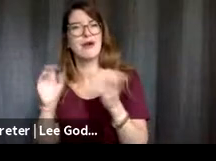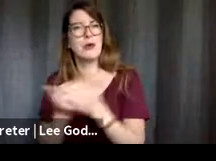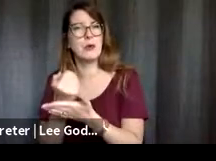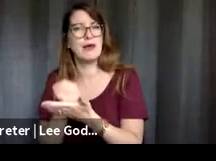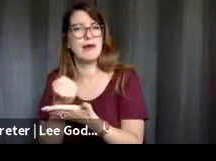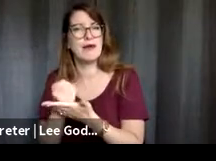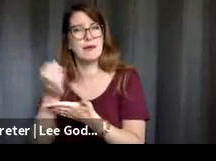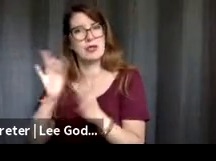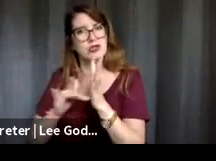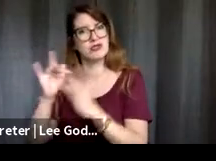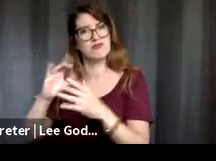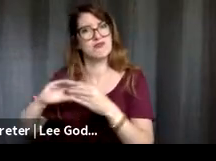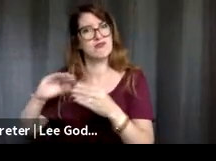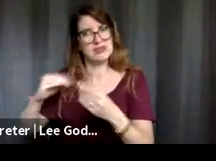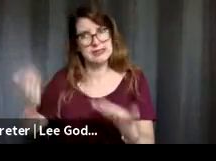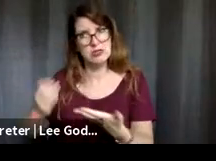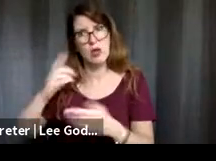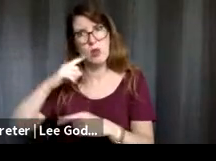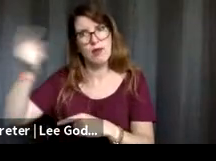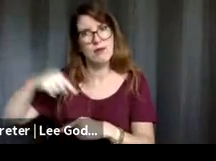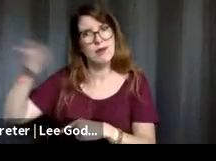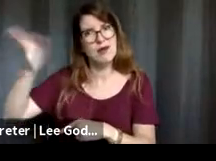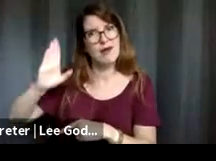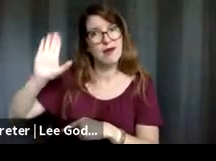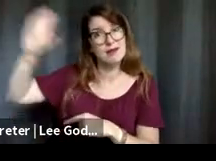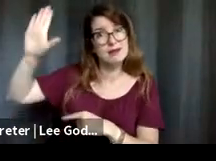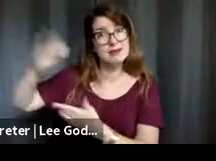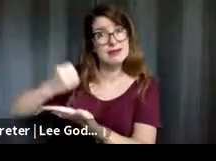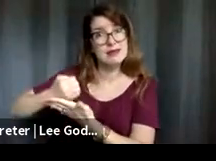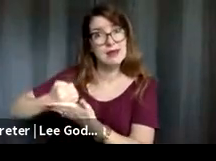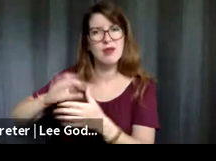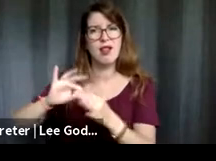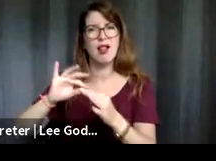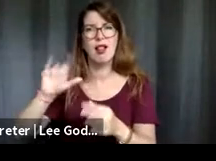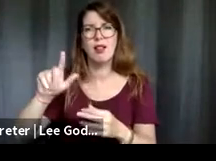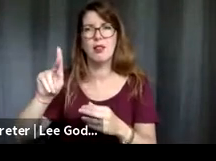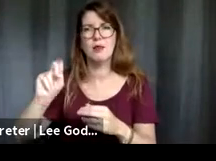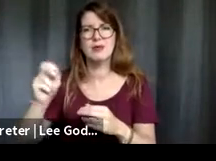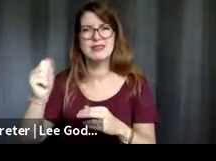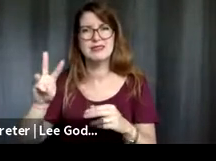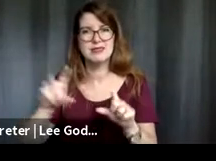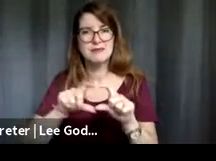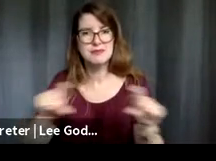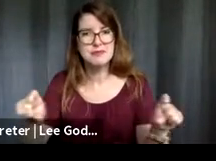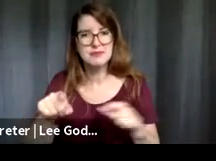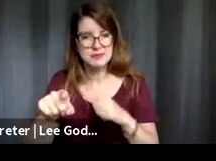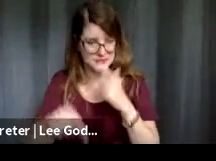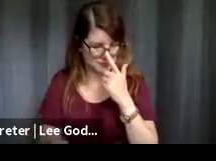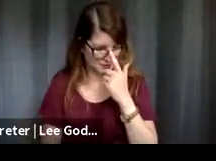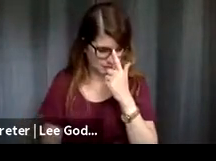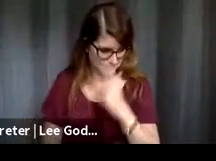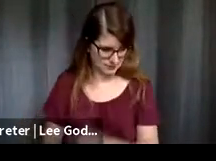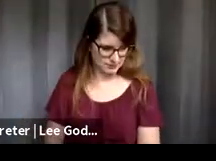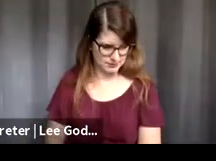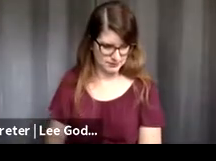said is here and is coming. It's God's economy. He talks about it in Luke 16. Take a look. Jesus says, whoever